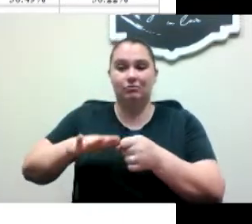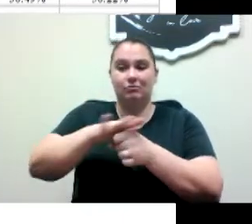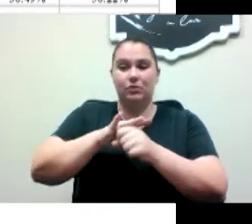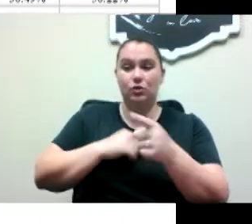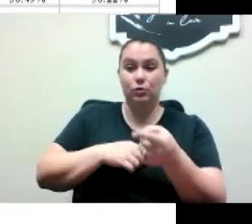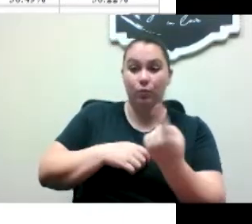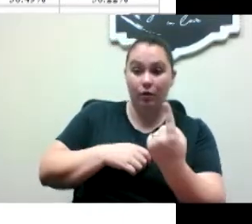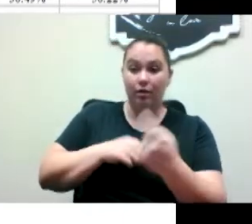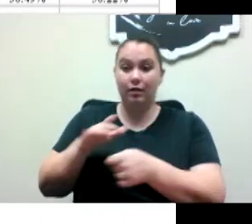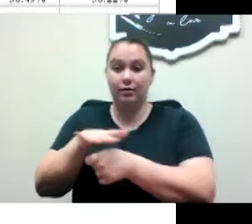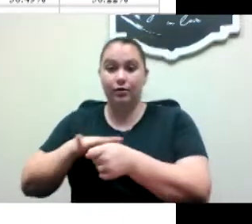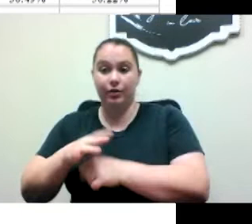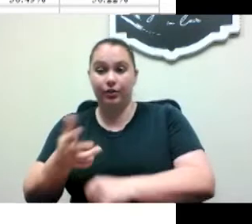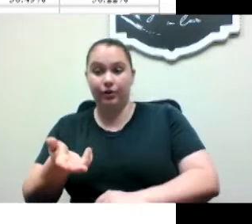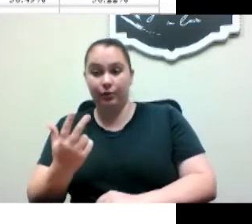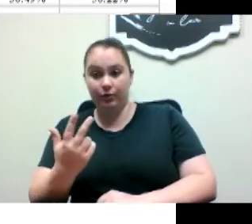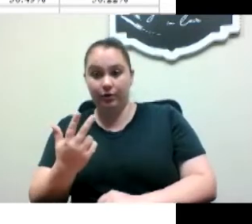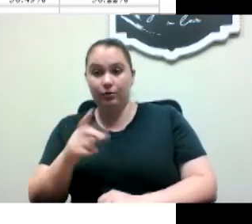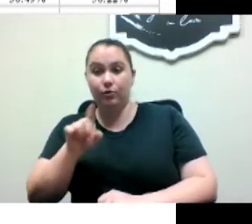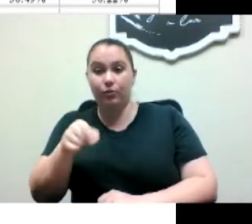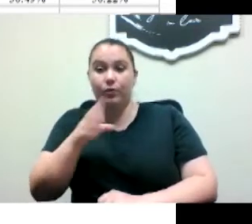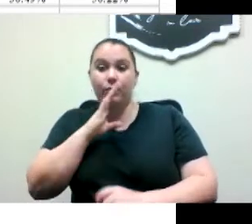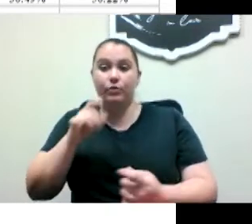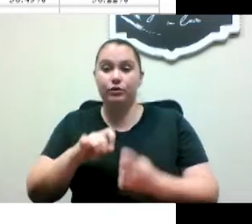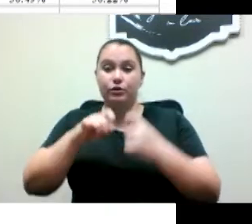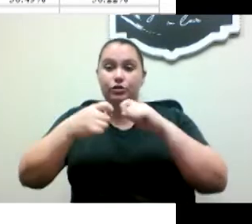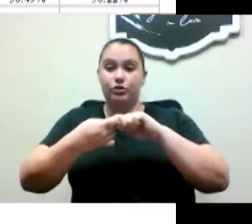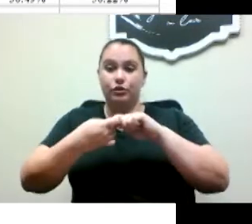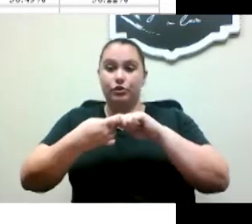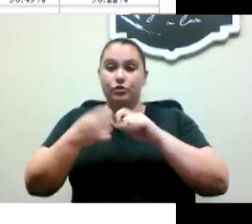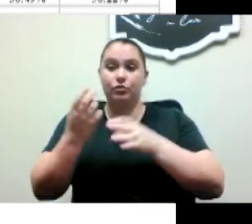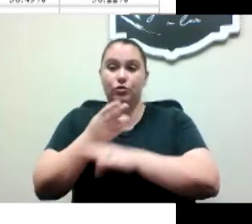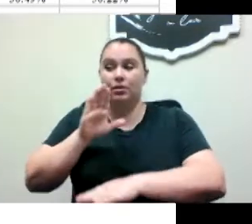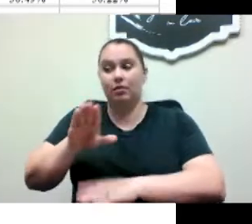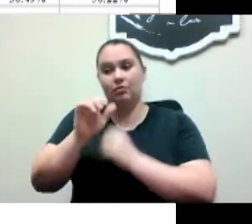Those are the only districts that change under the Davis suggestions.